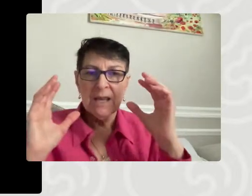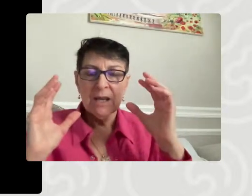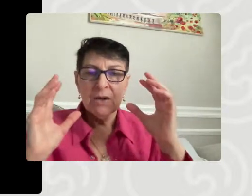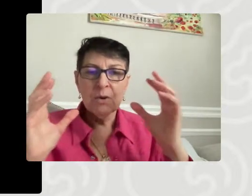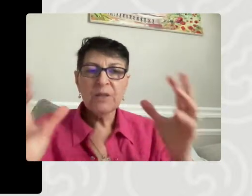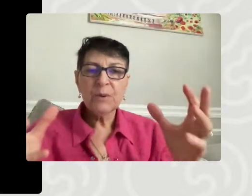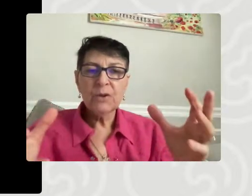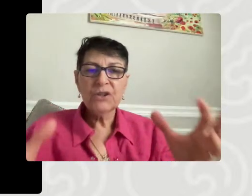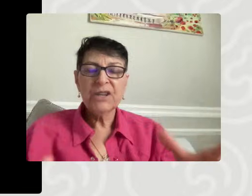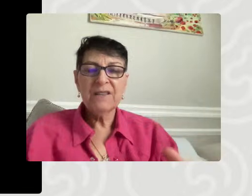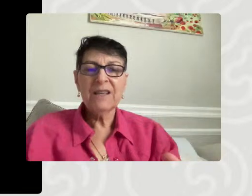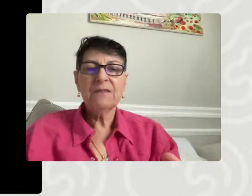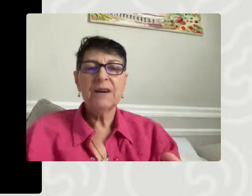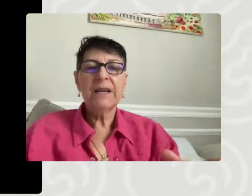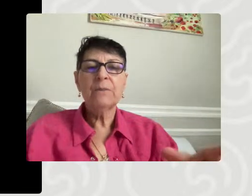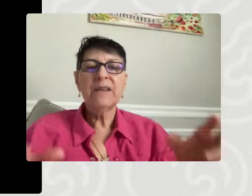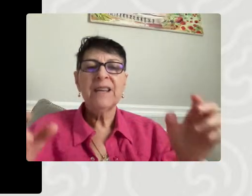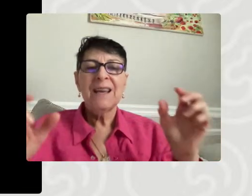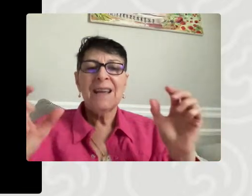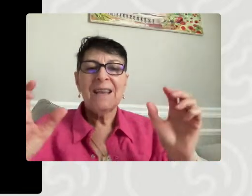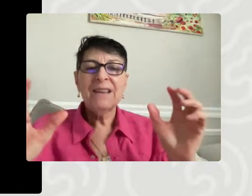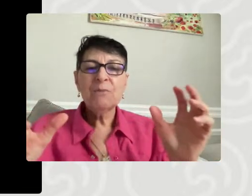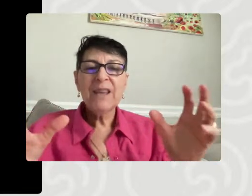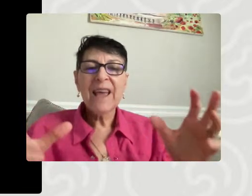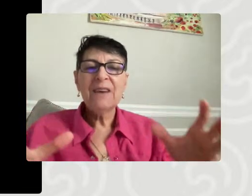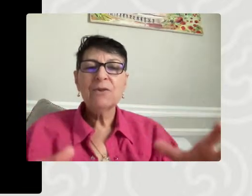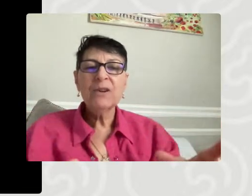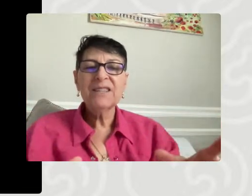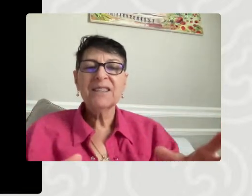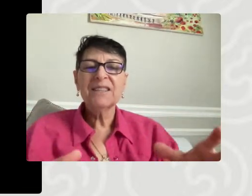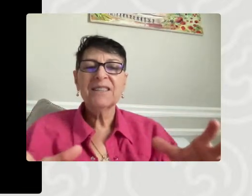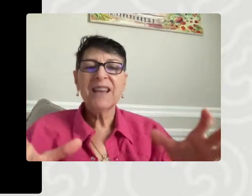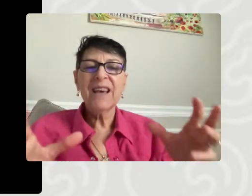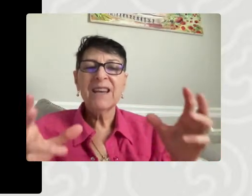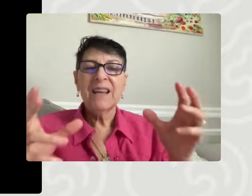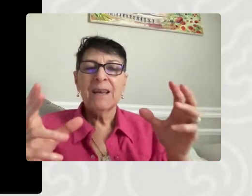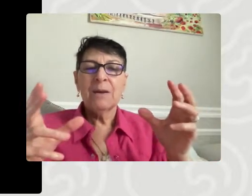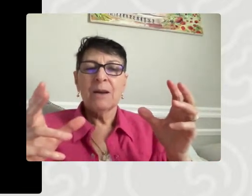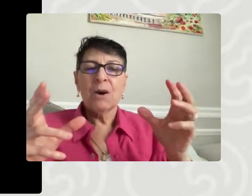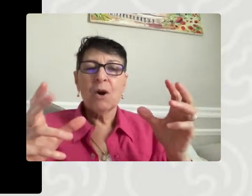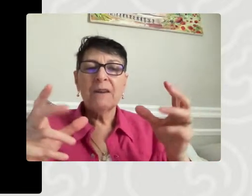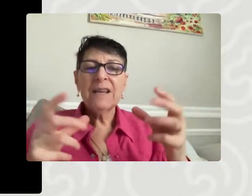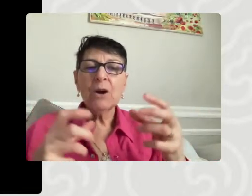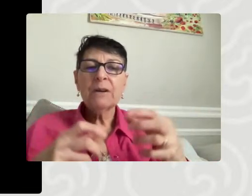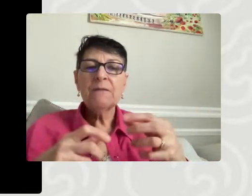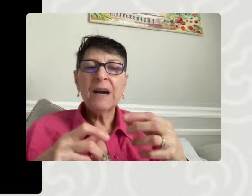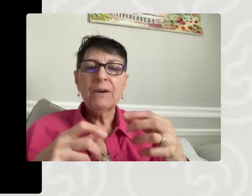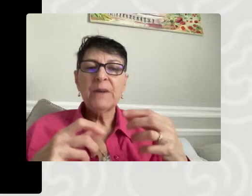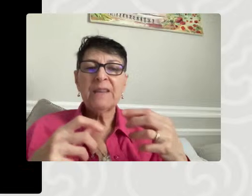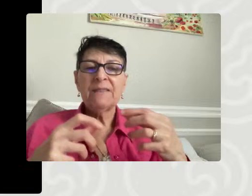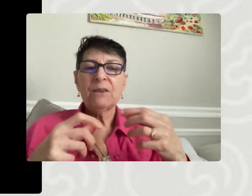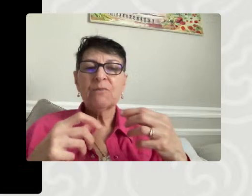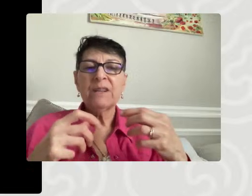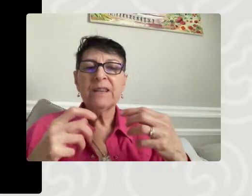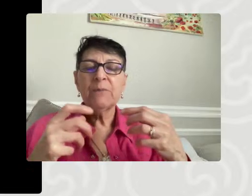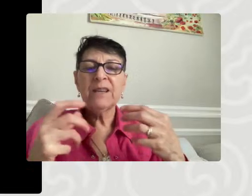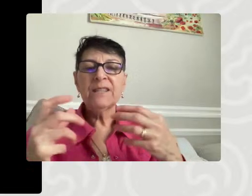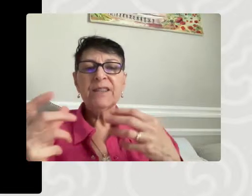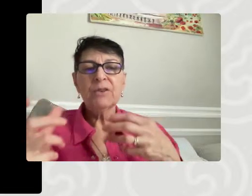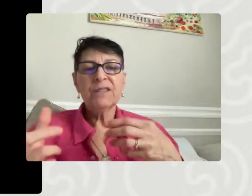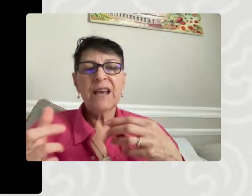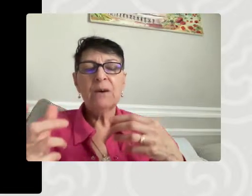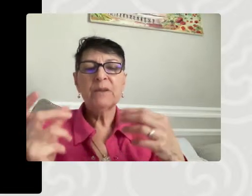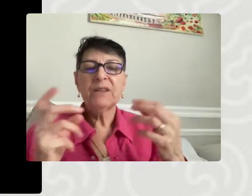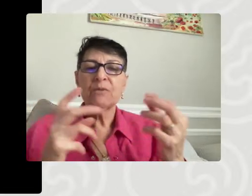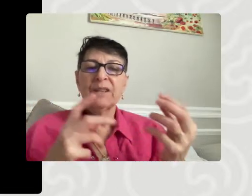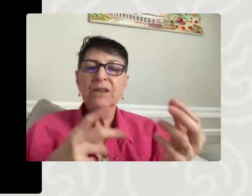have noise pollution in the environment, and then we have noises that are in our environment that really we